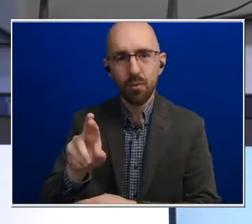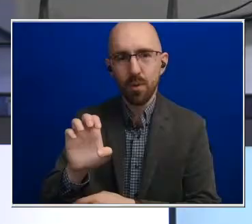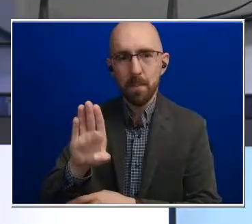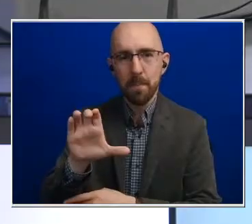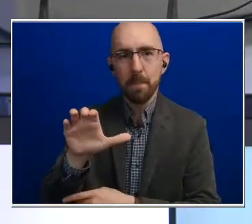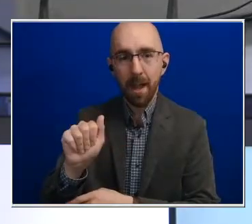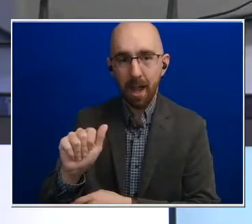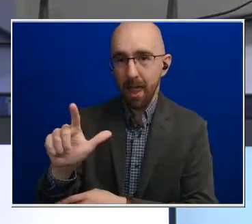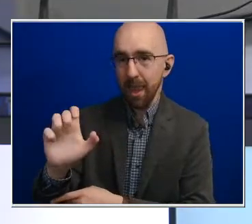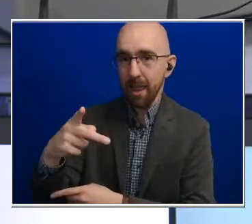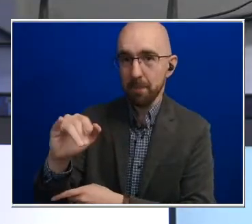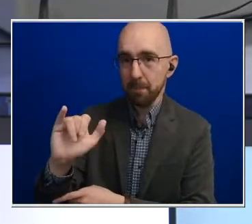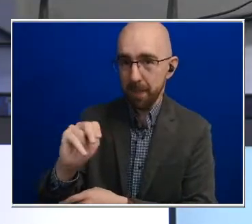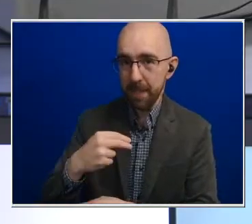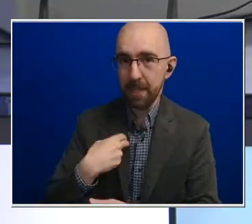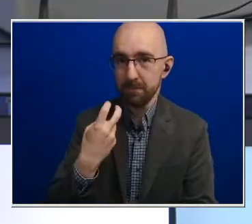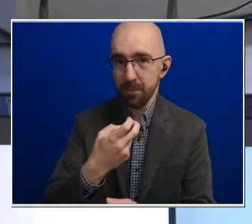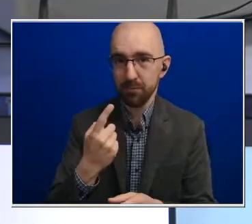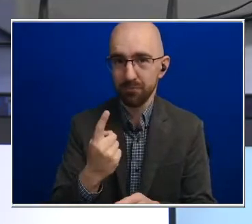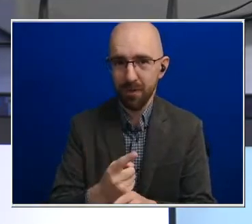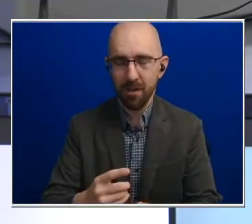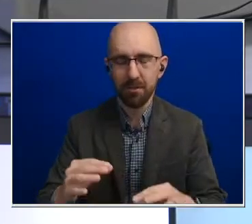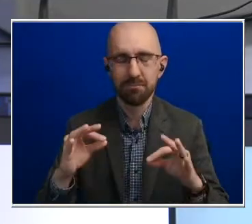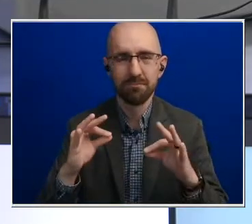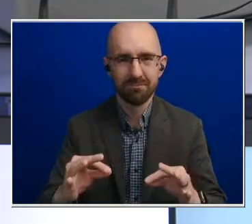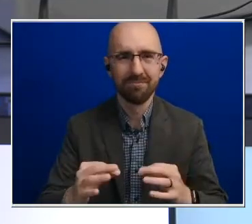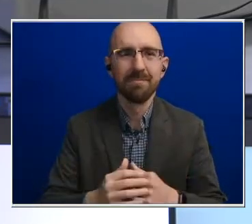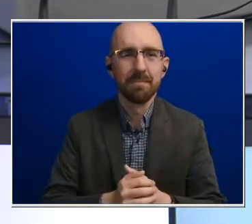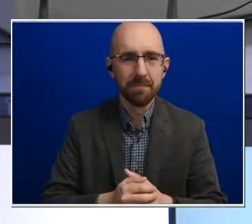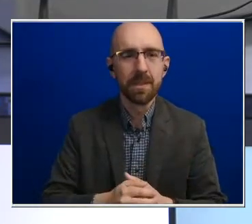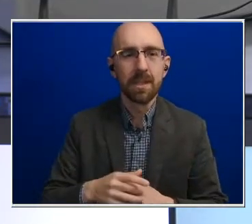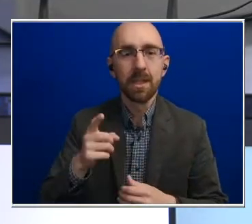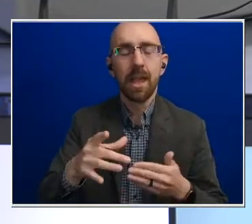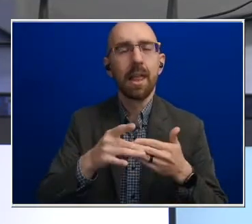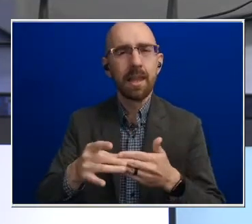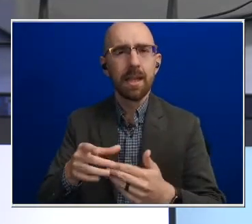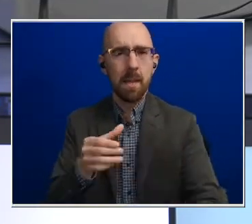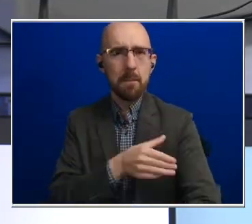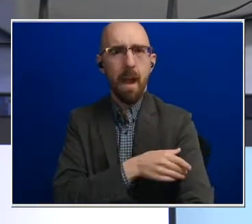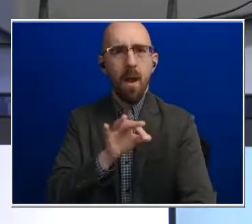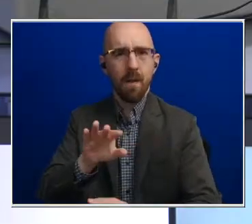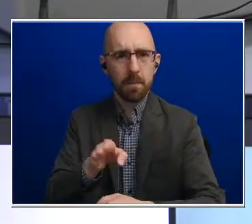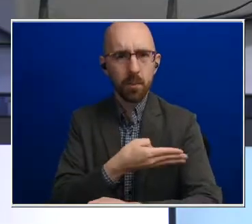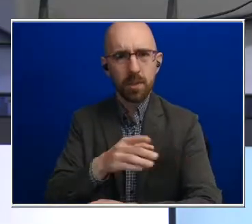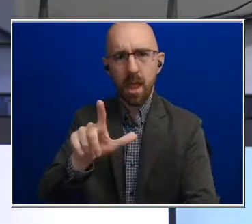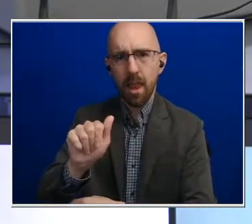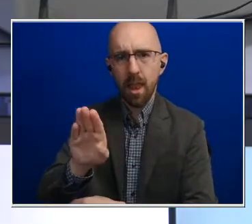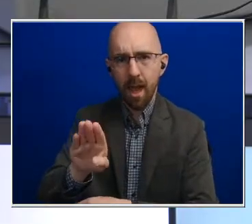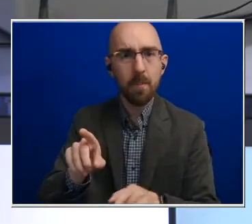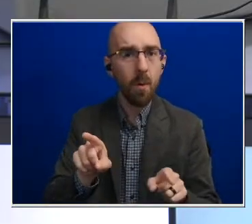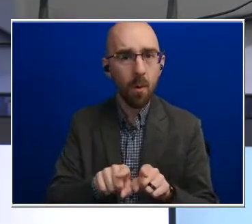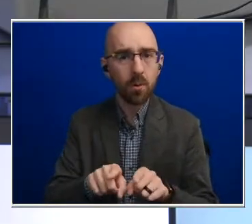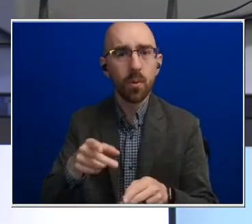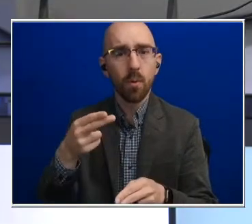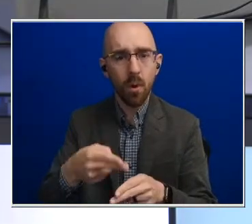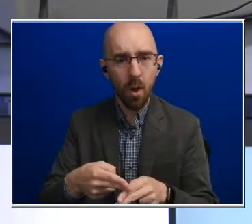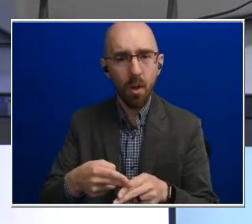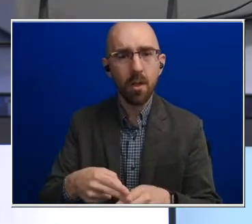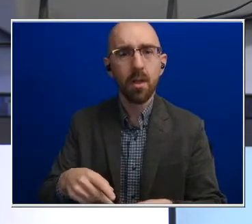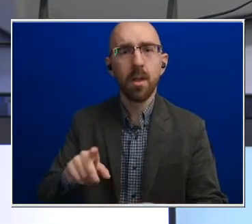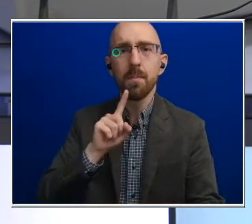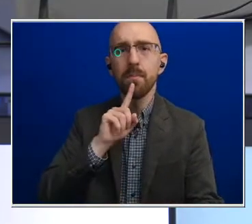You did. Awesome. Okay. Leads the Power of Music Lab, also called the Promise Lab,